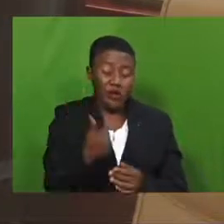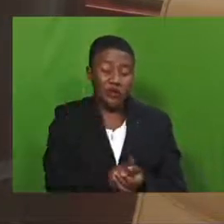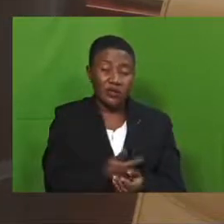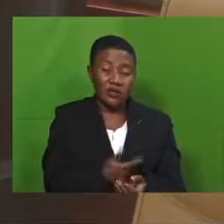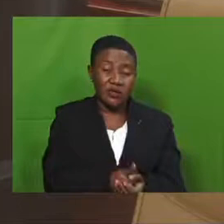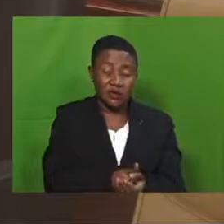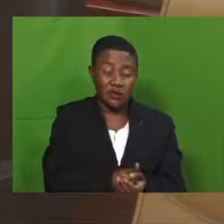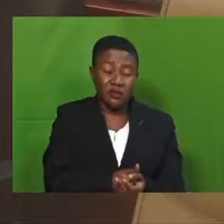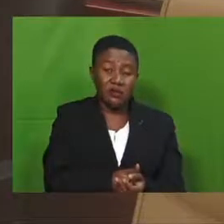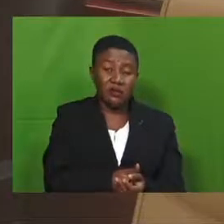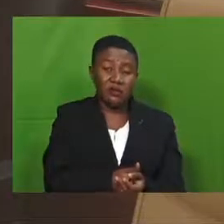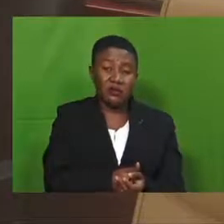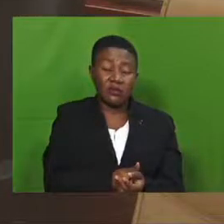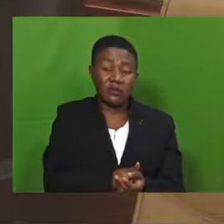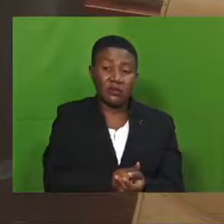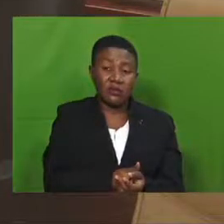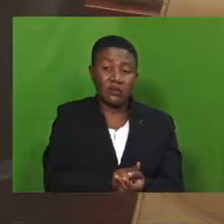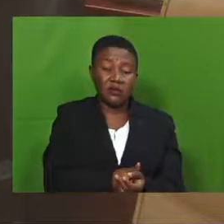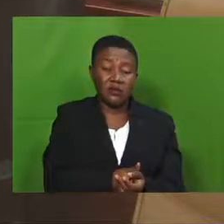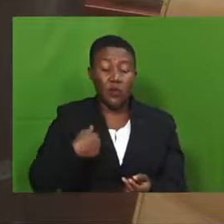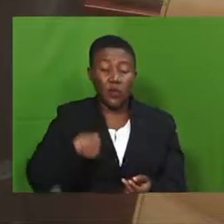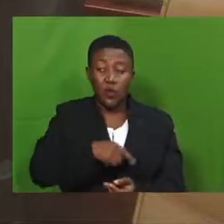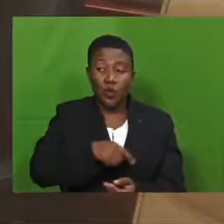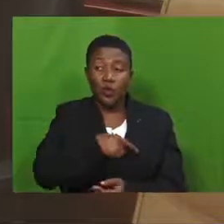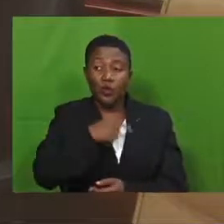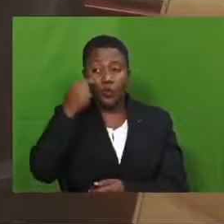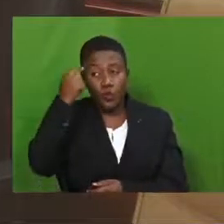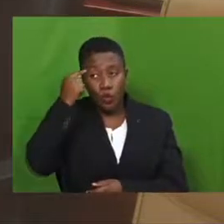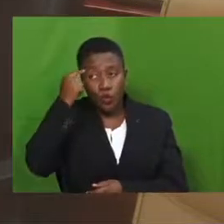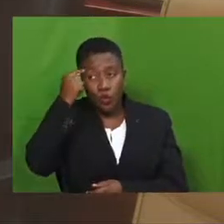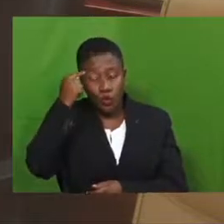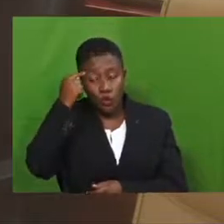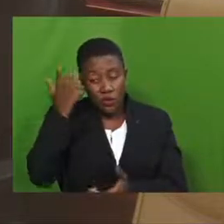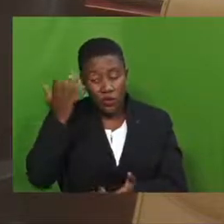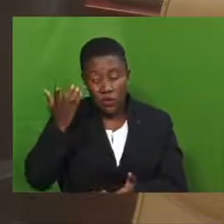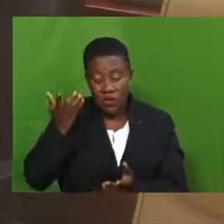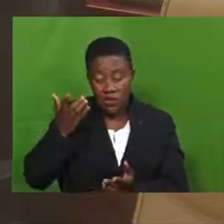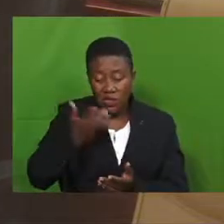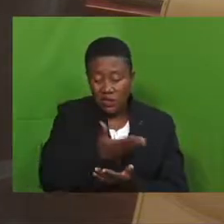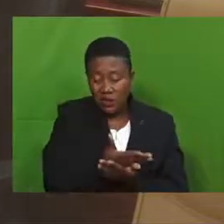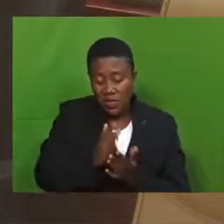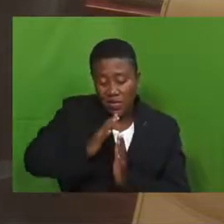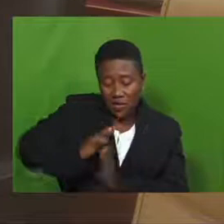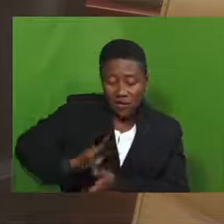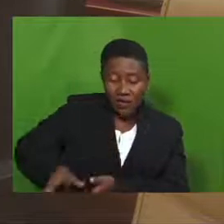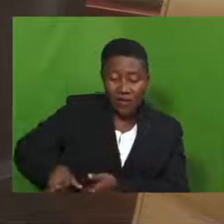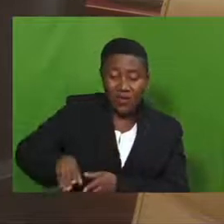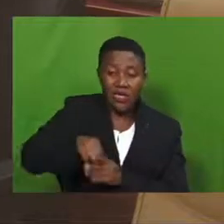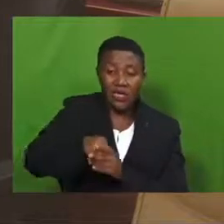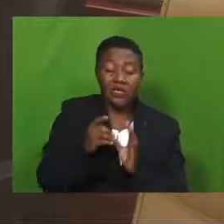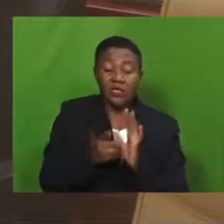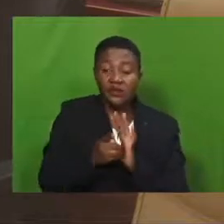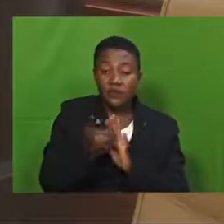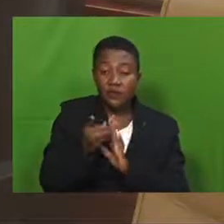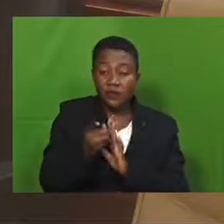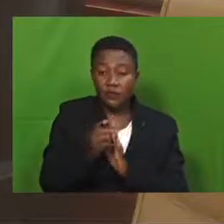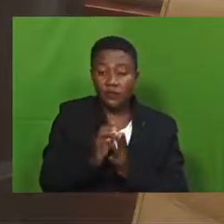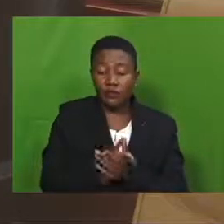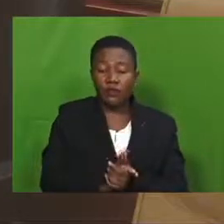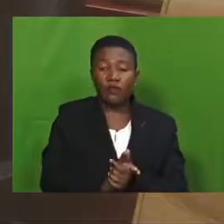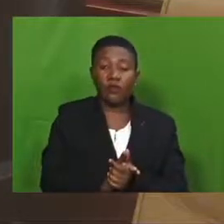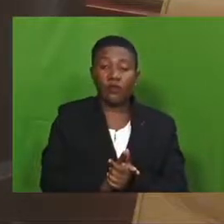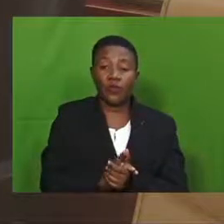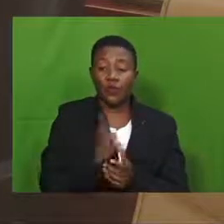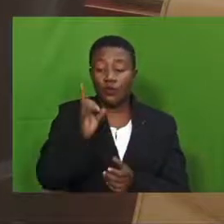of us, perceive and indeed consider as lagging behind in development. The Speaker, he wanted